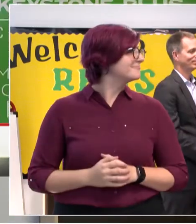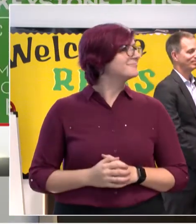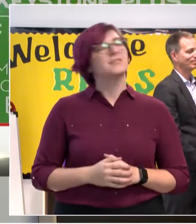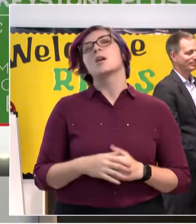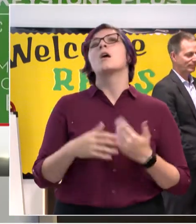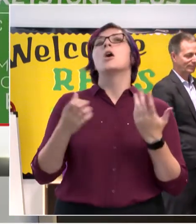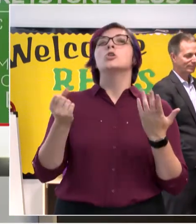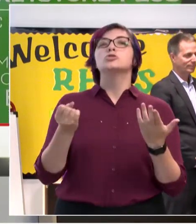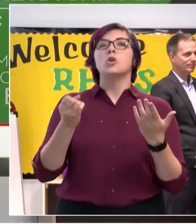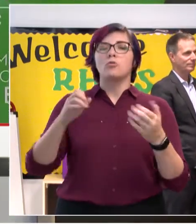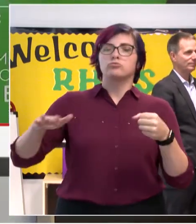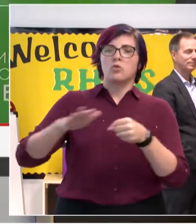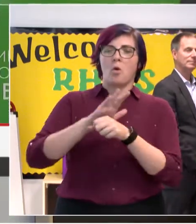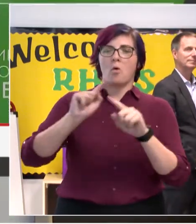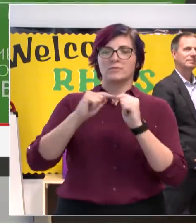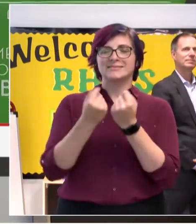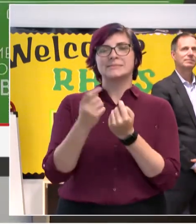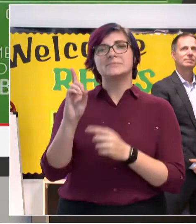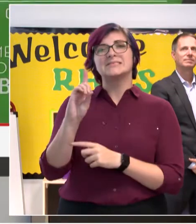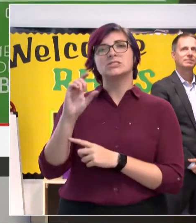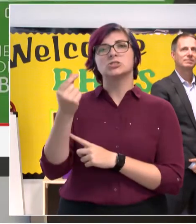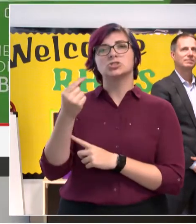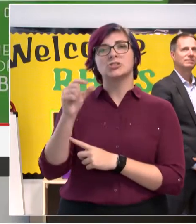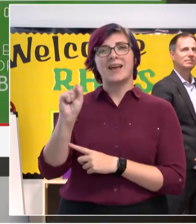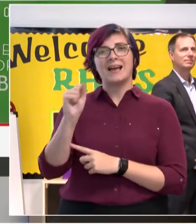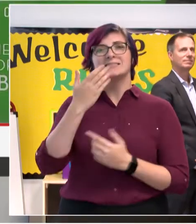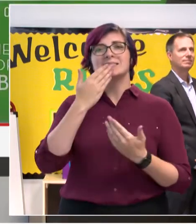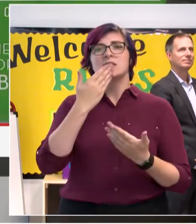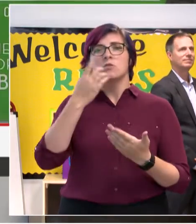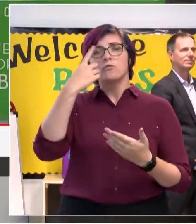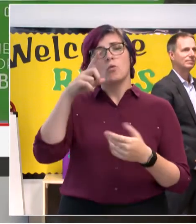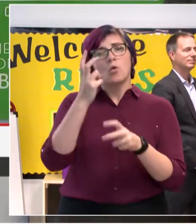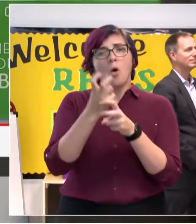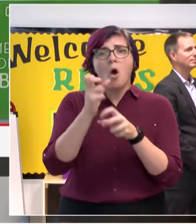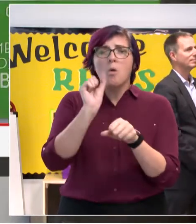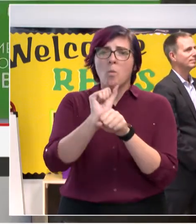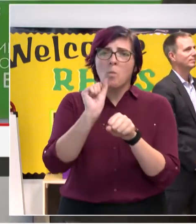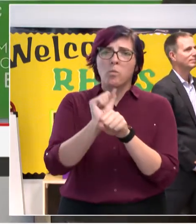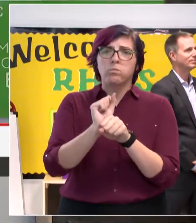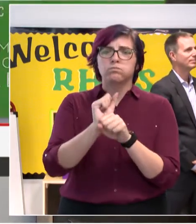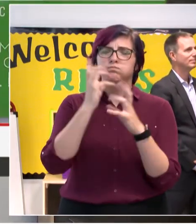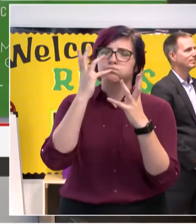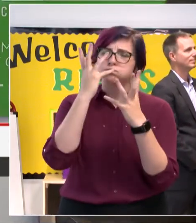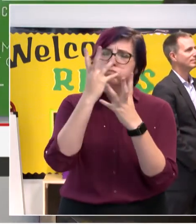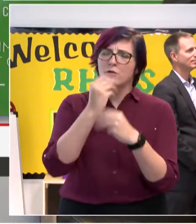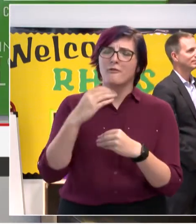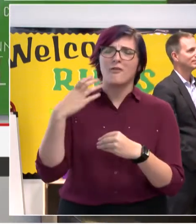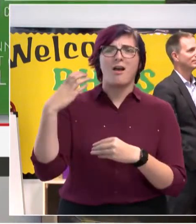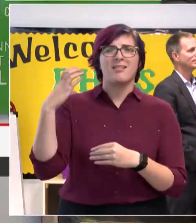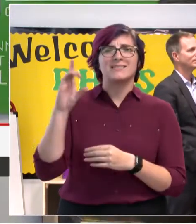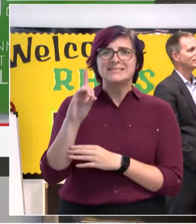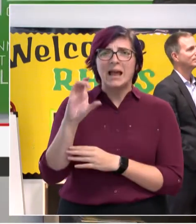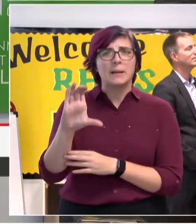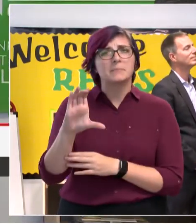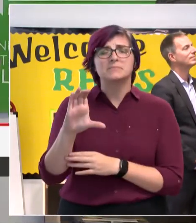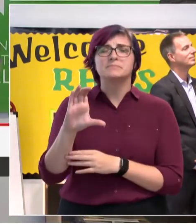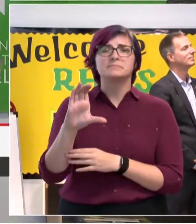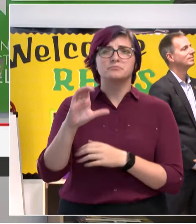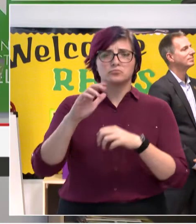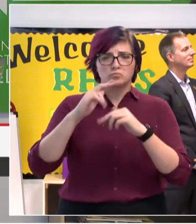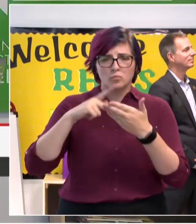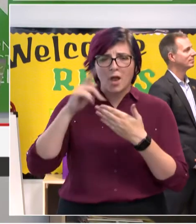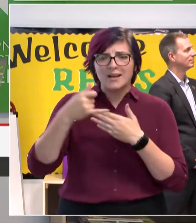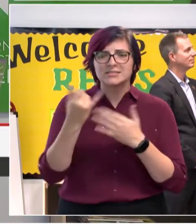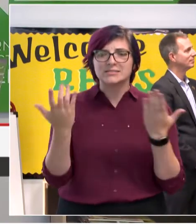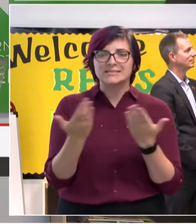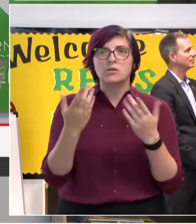So to the whole team at DGS, thanks for your hard work on beautiful capital projects like this, but also on all the